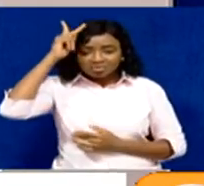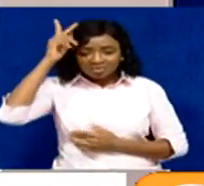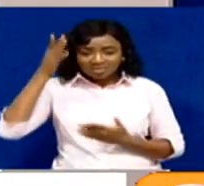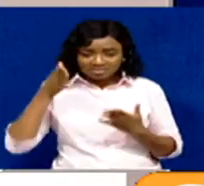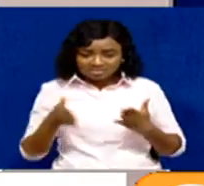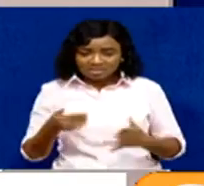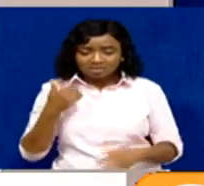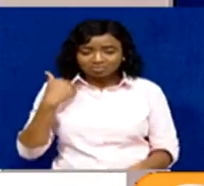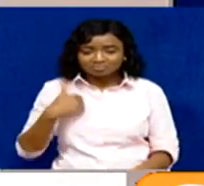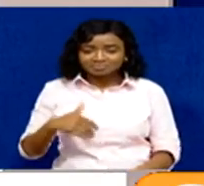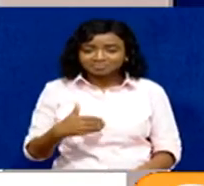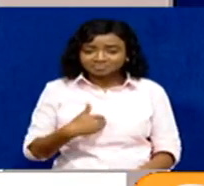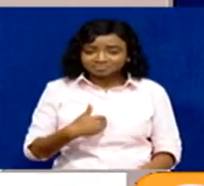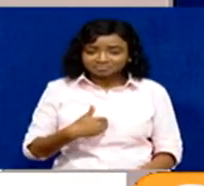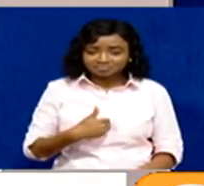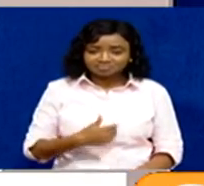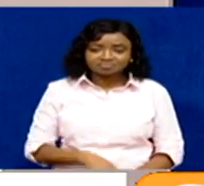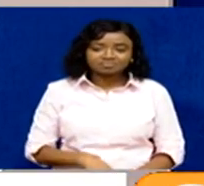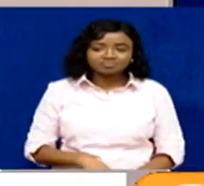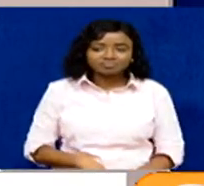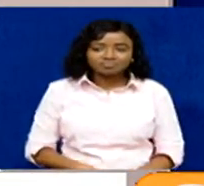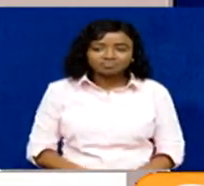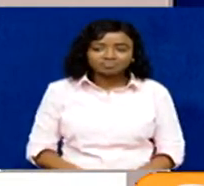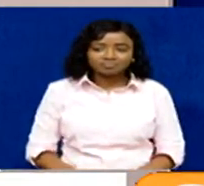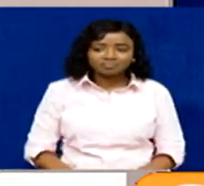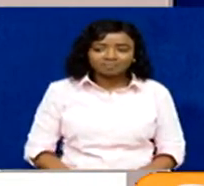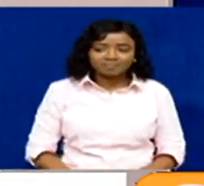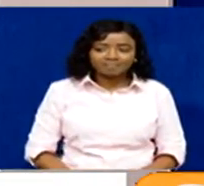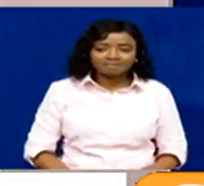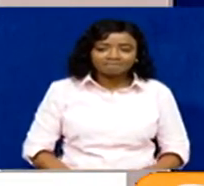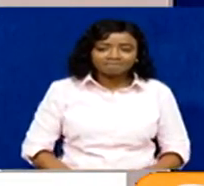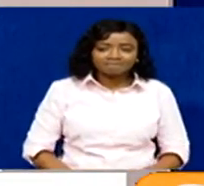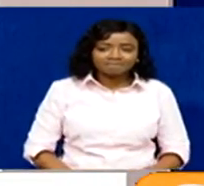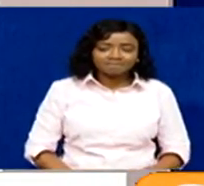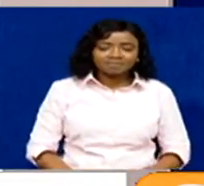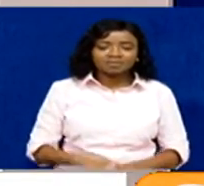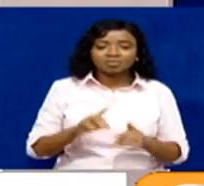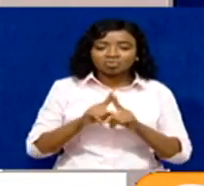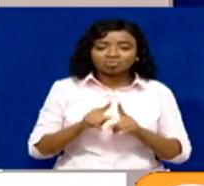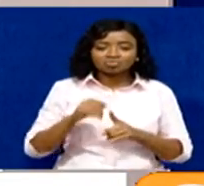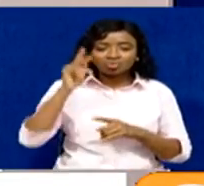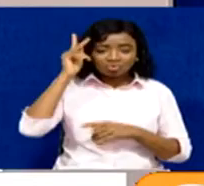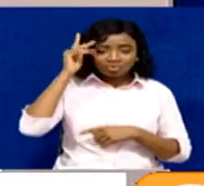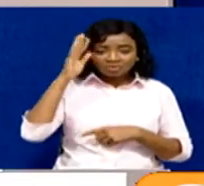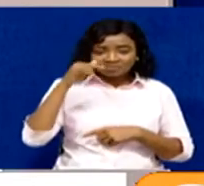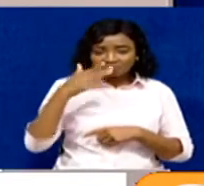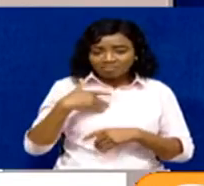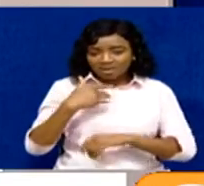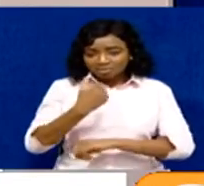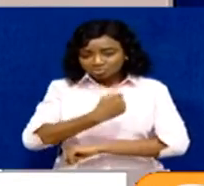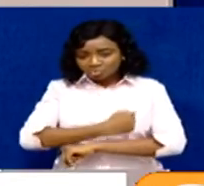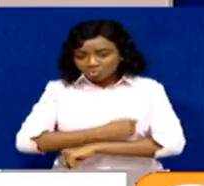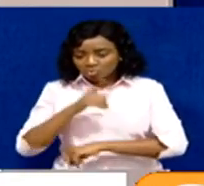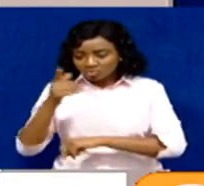of running the national and county government, knowledge from my academic pursuits in